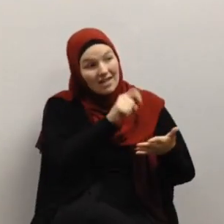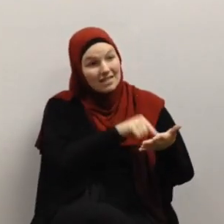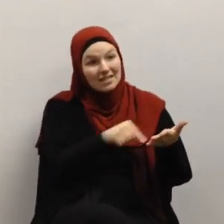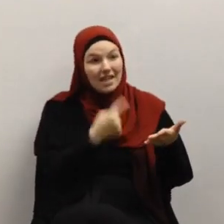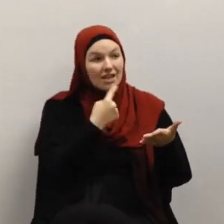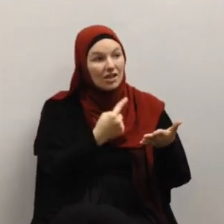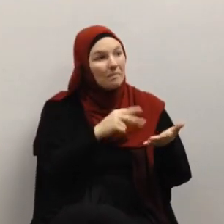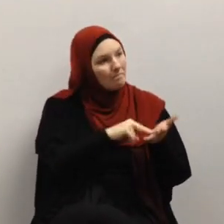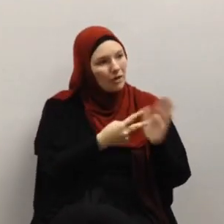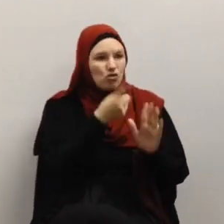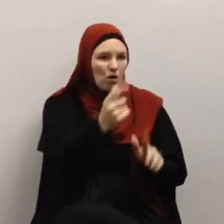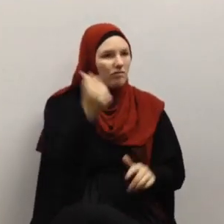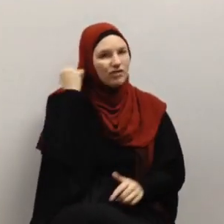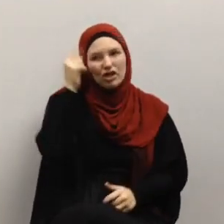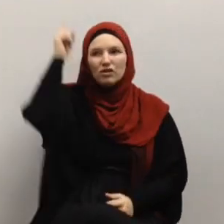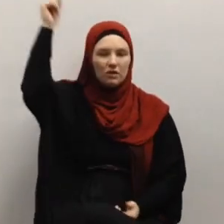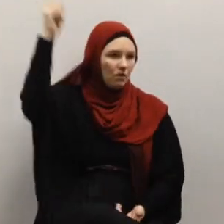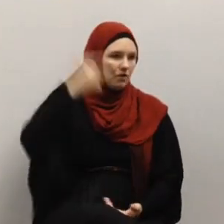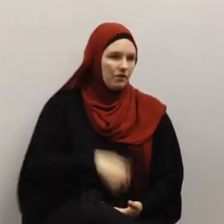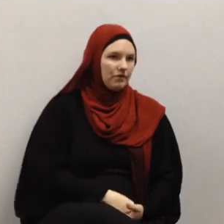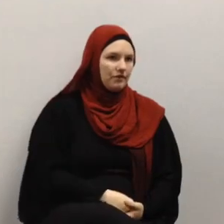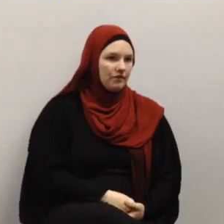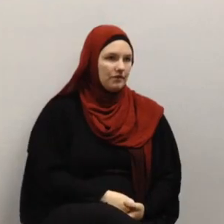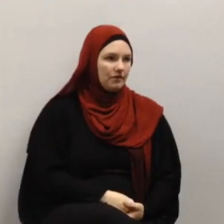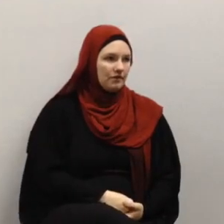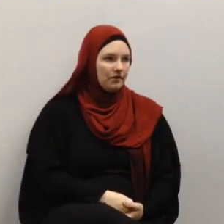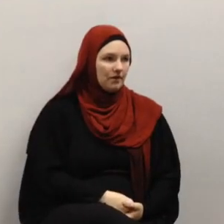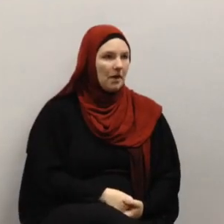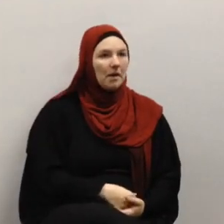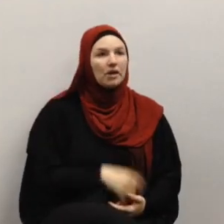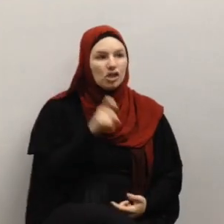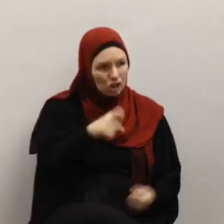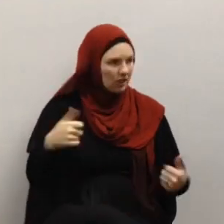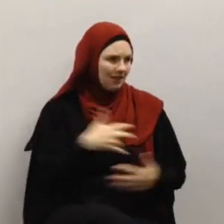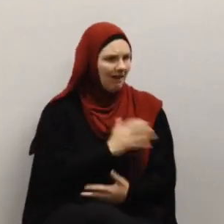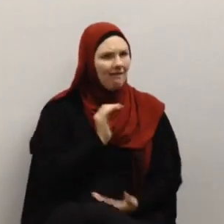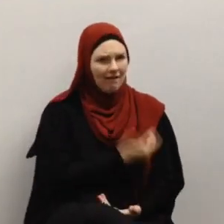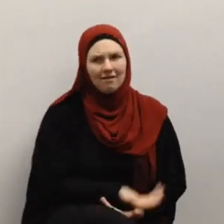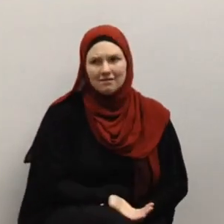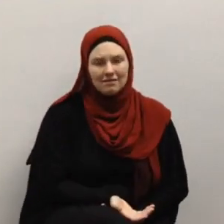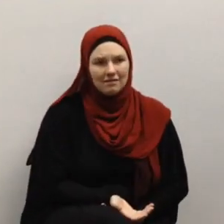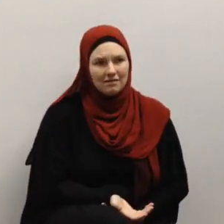Allah. This is something ominous. It should scare us.